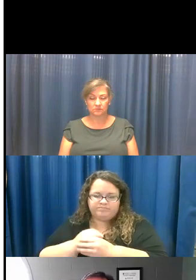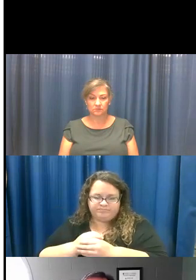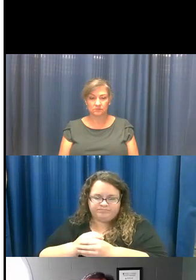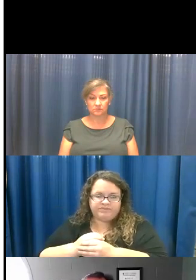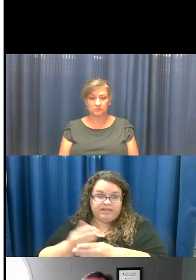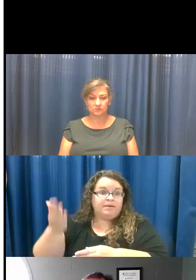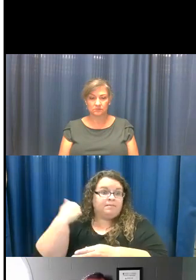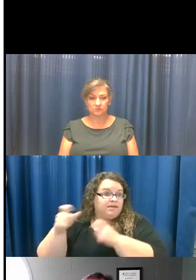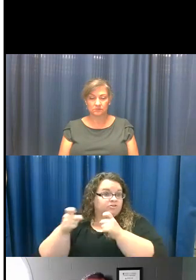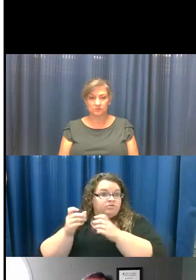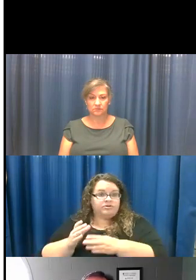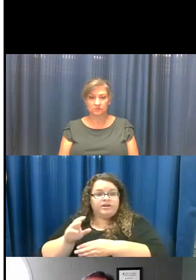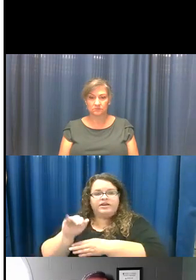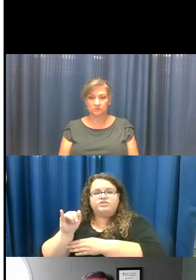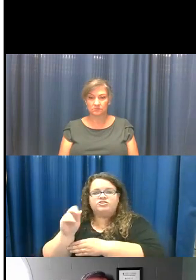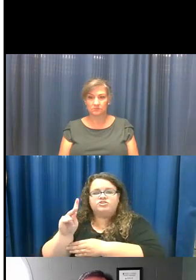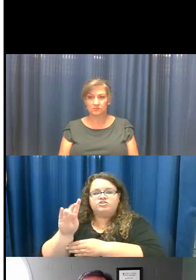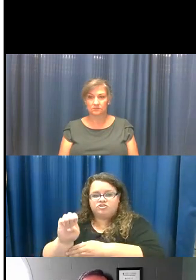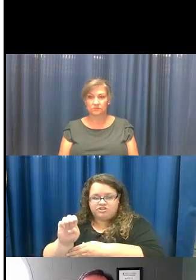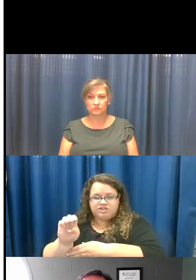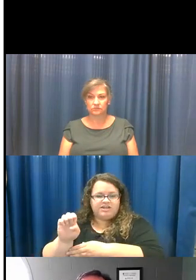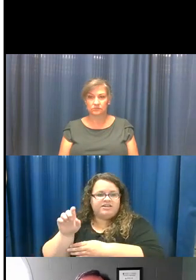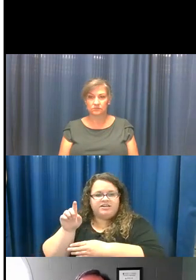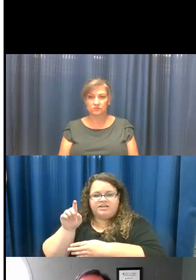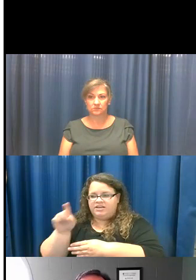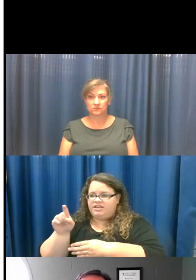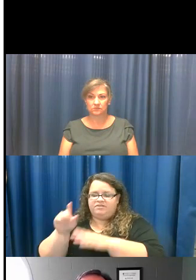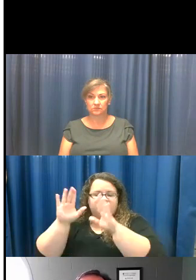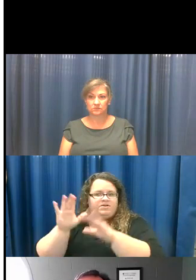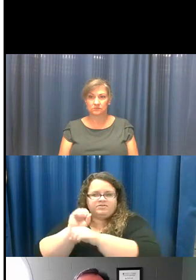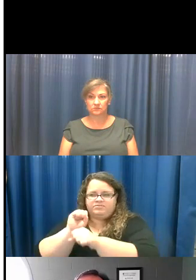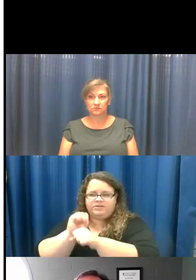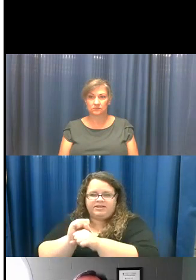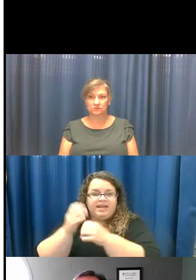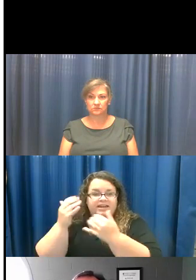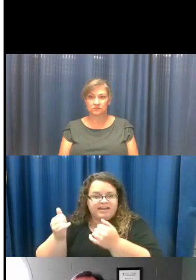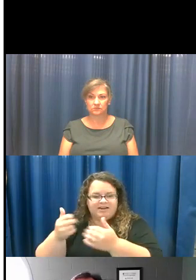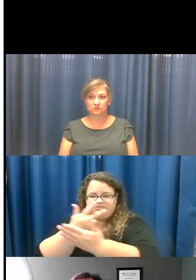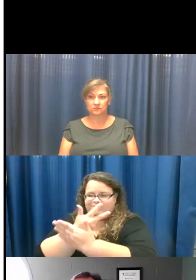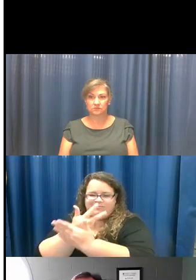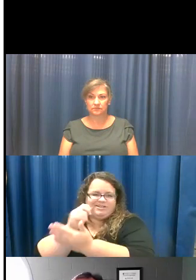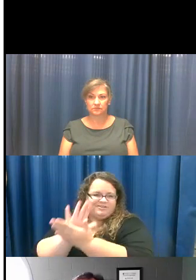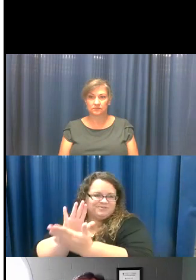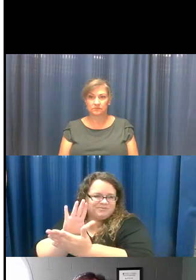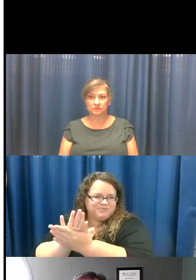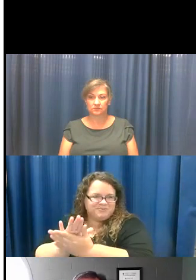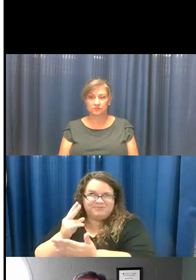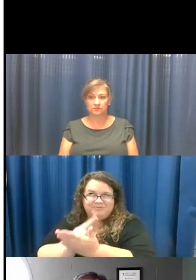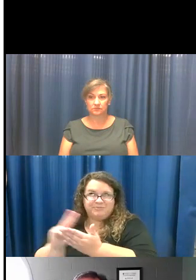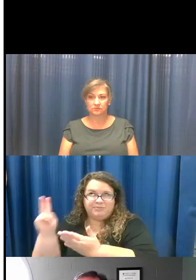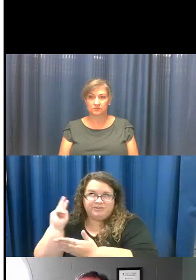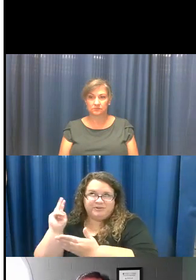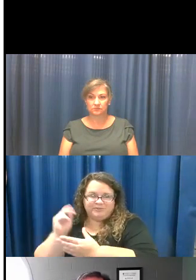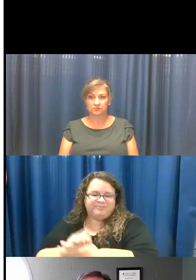job, Jake Eichengreen. Jake took off for graduate school at the University of Virginia about 2 weeks ago. And so